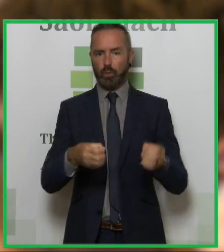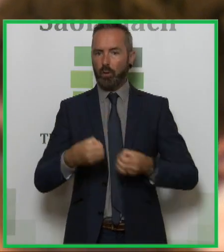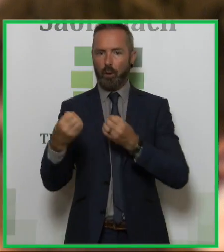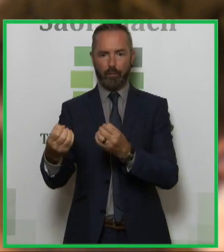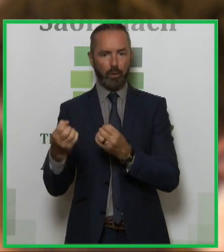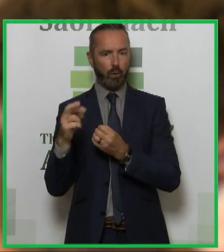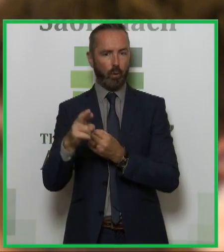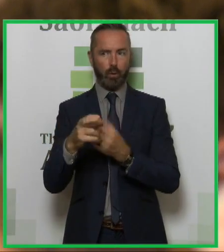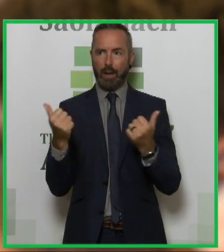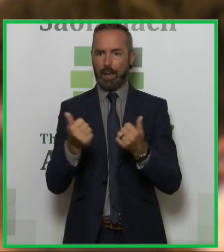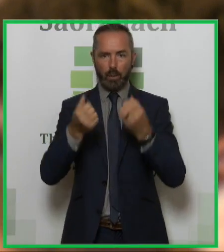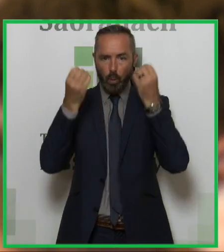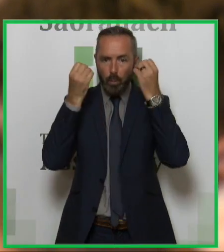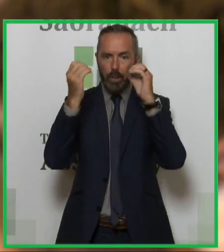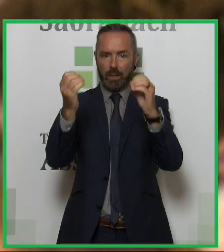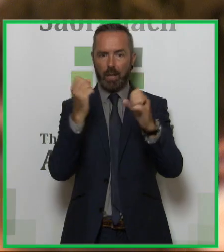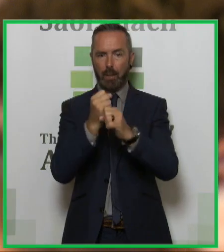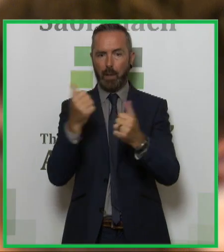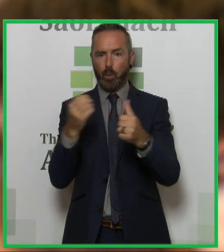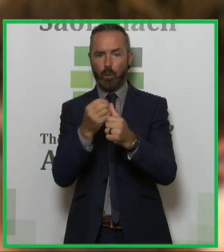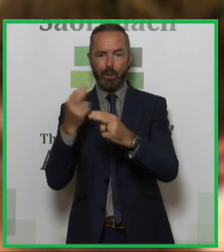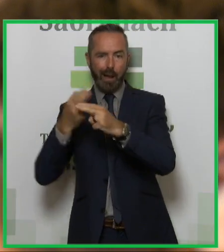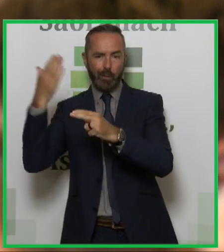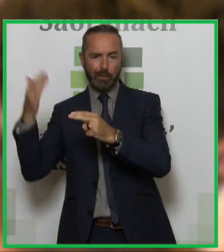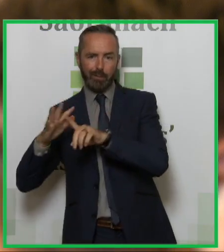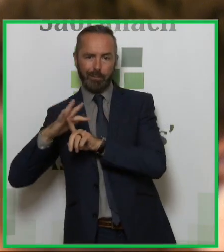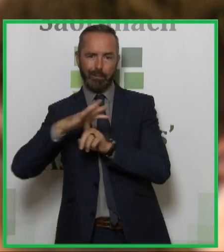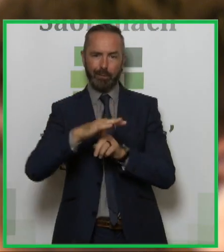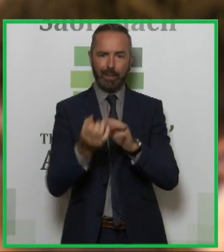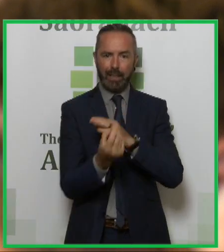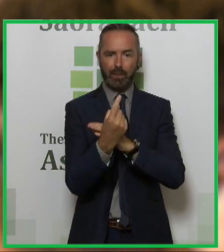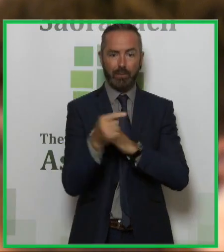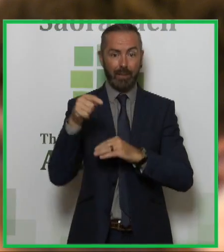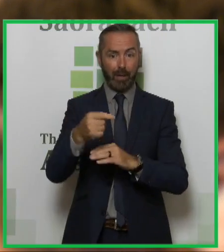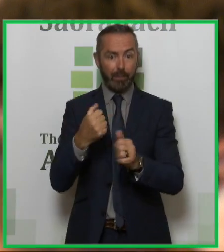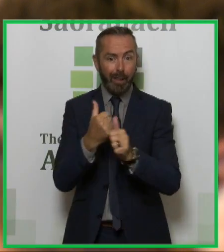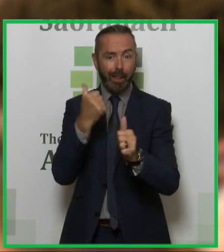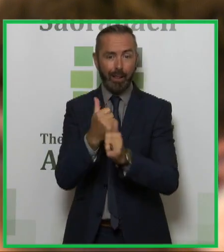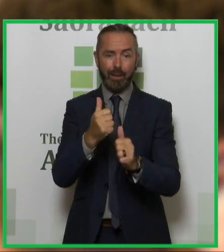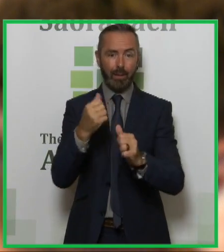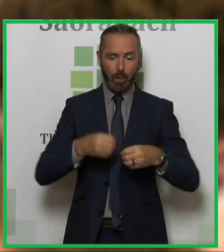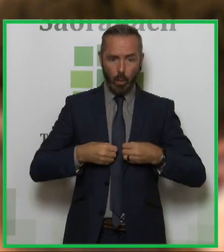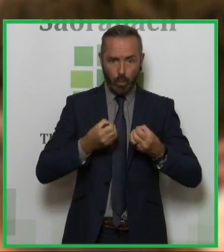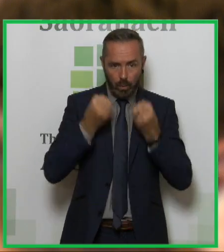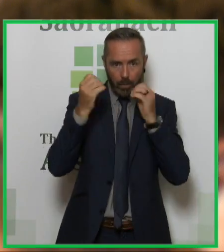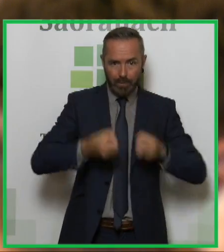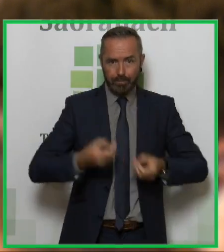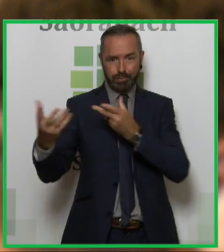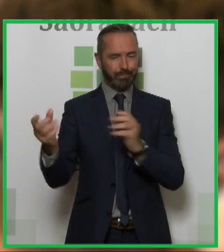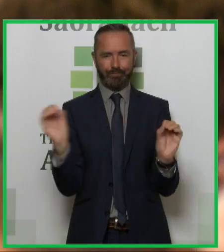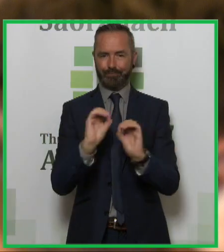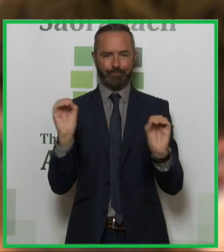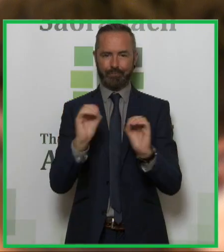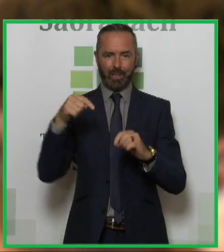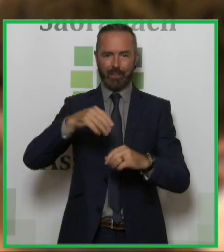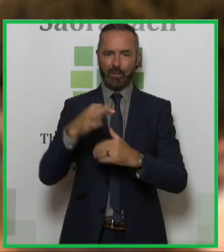have any opinions on any outside issues. So we're not here to lobby or to give any opinions about any of the many issues